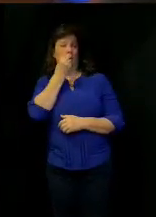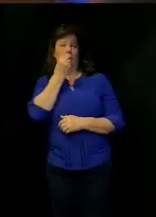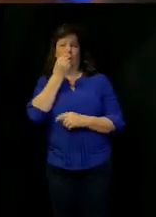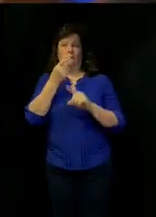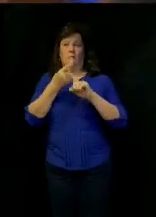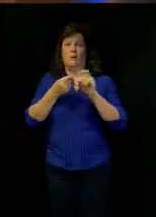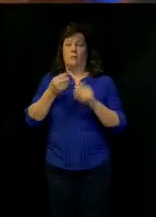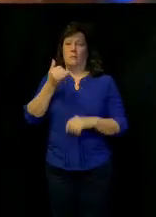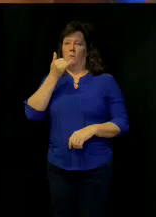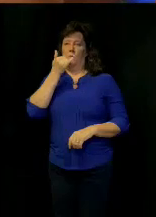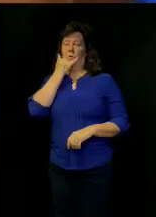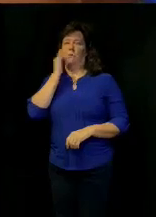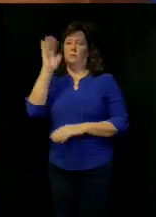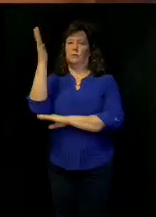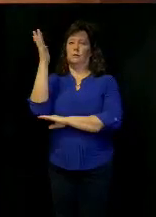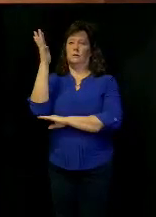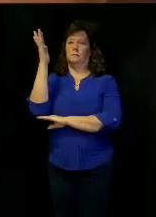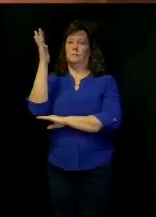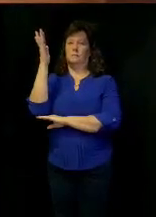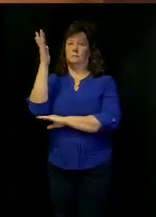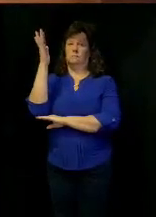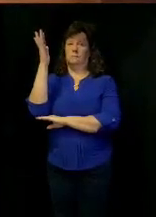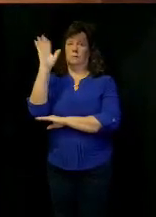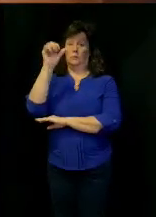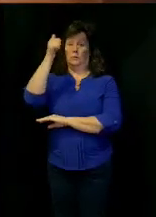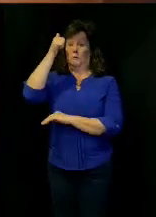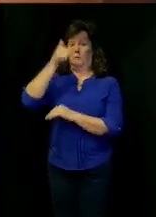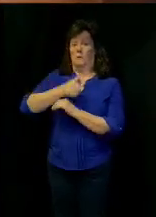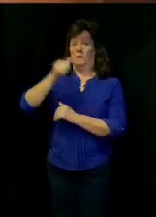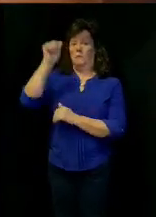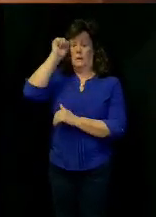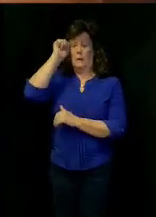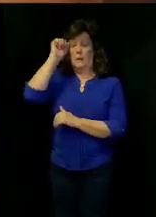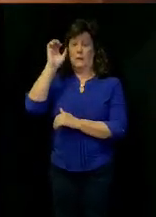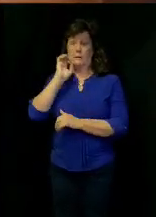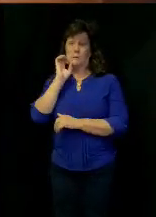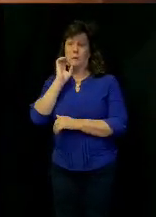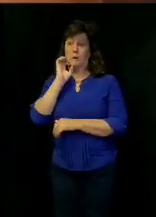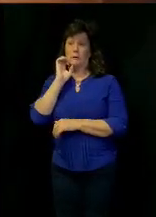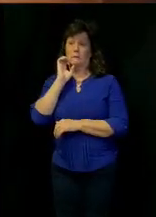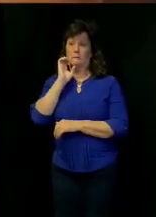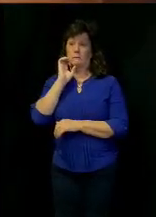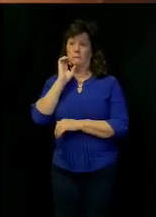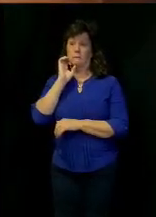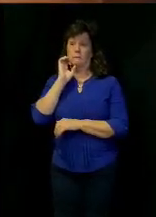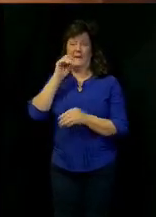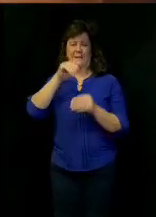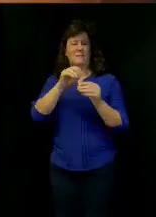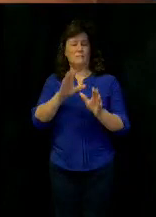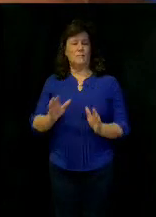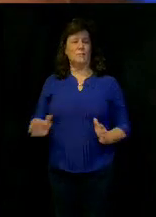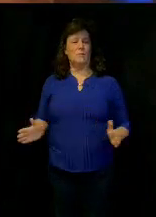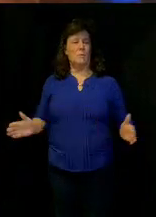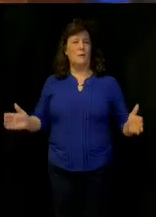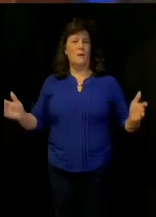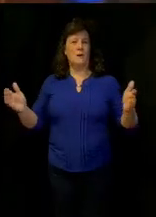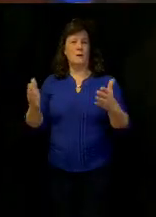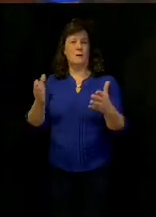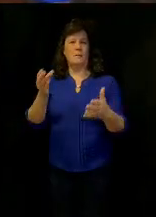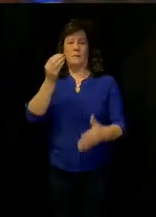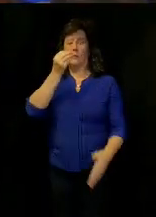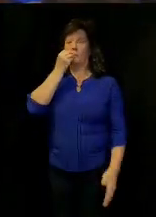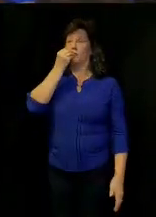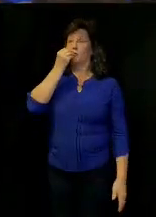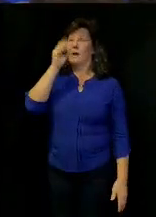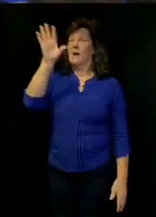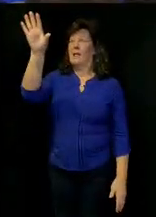Remember this now. Adam and Eve in the garden. We was here a little bit last week. They were in the garden. They ate from the